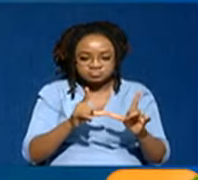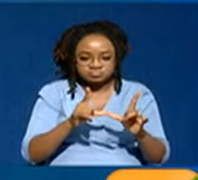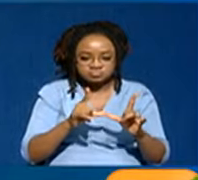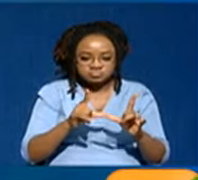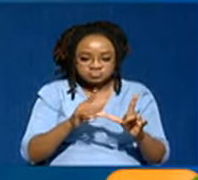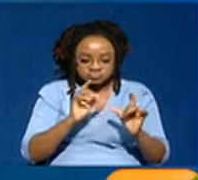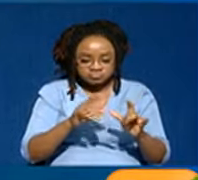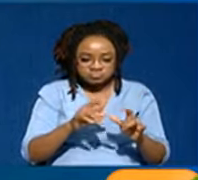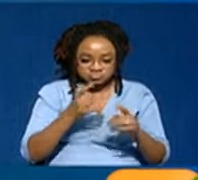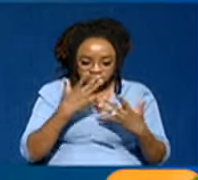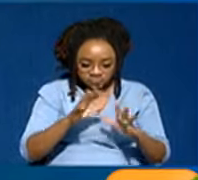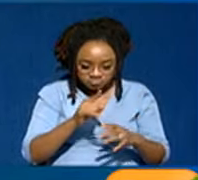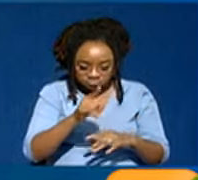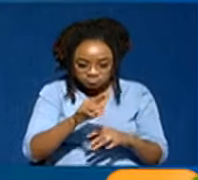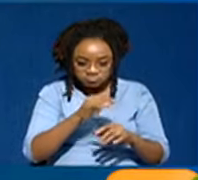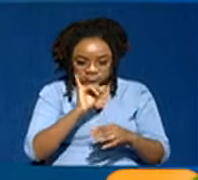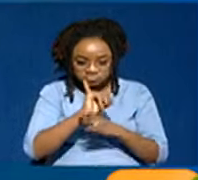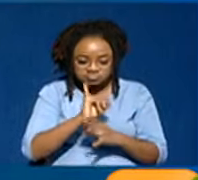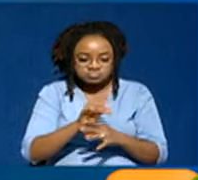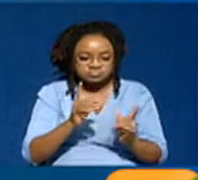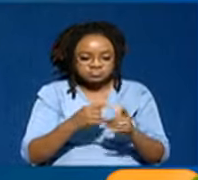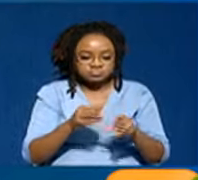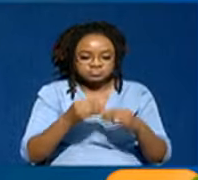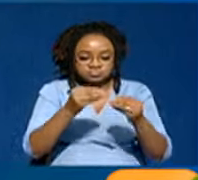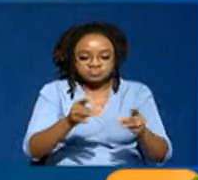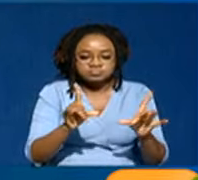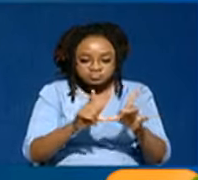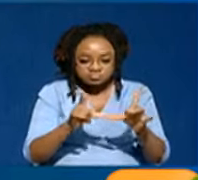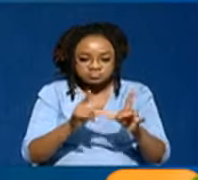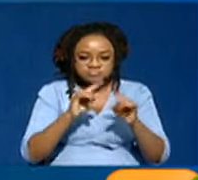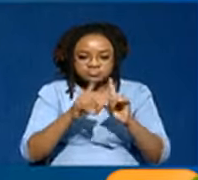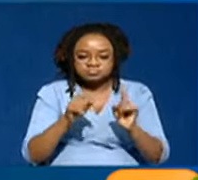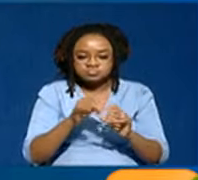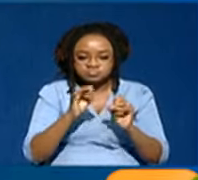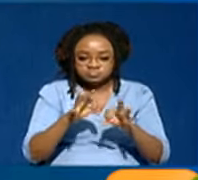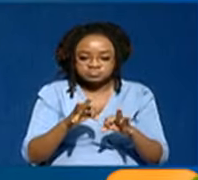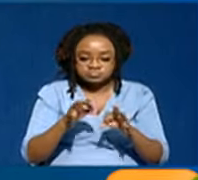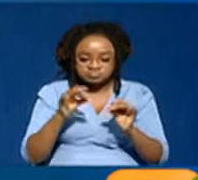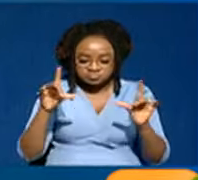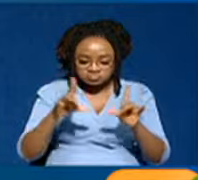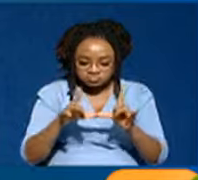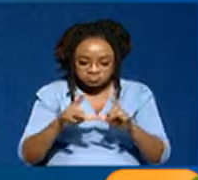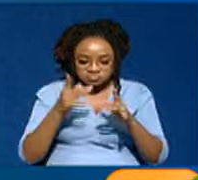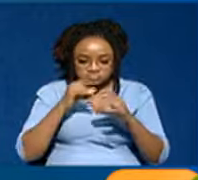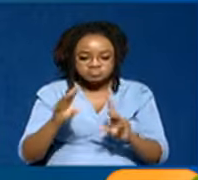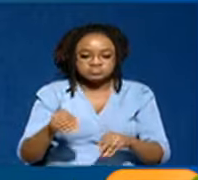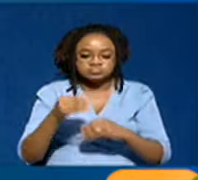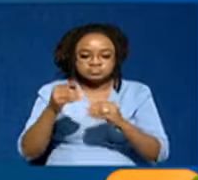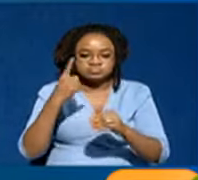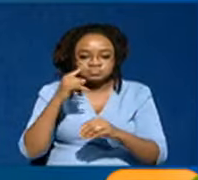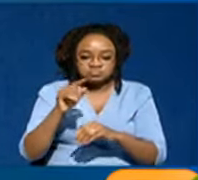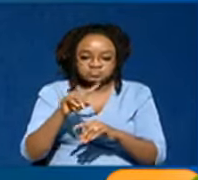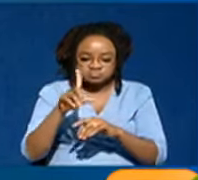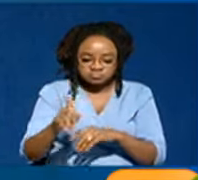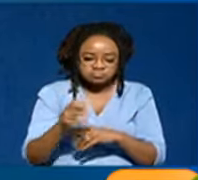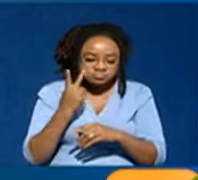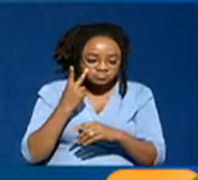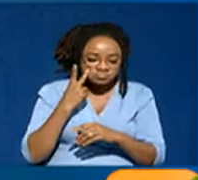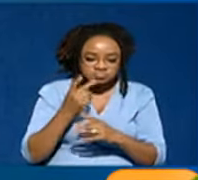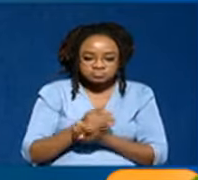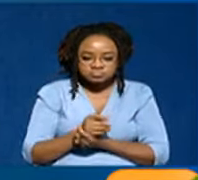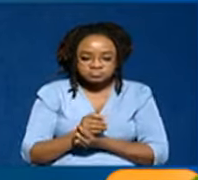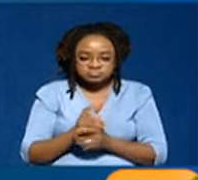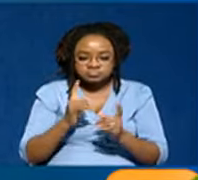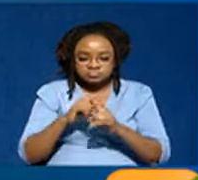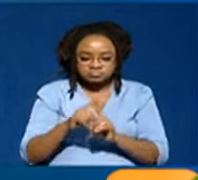to do exams. Mm-hmm. Small, you know, small things, but which count towards what we are talking about. Okay. We have also tried to